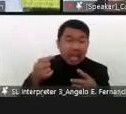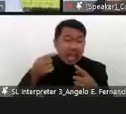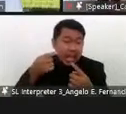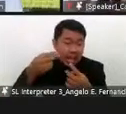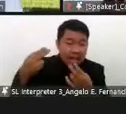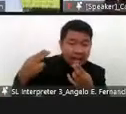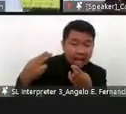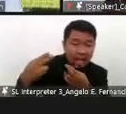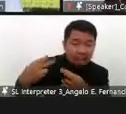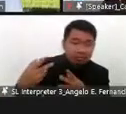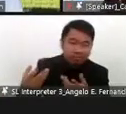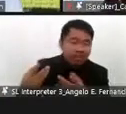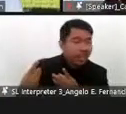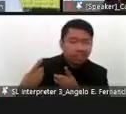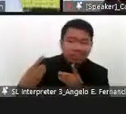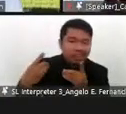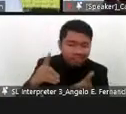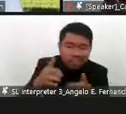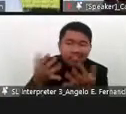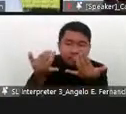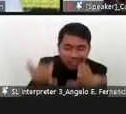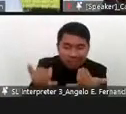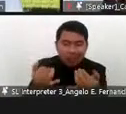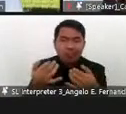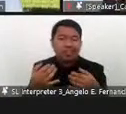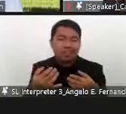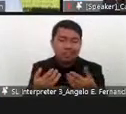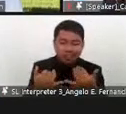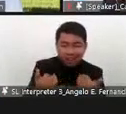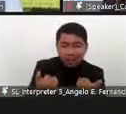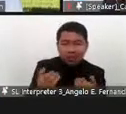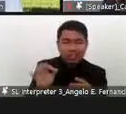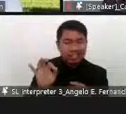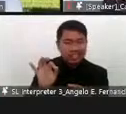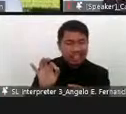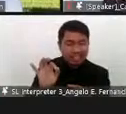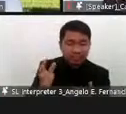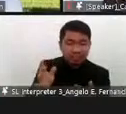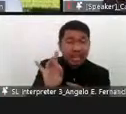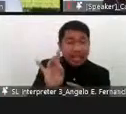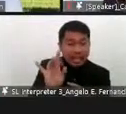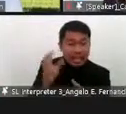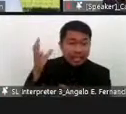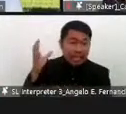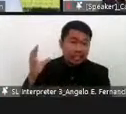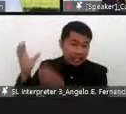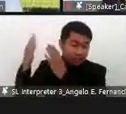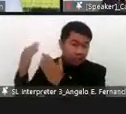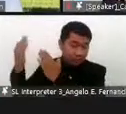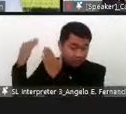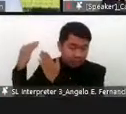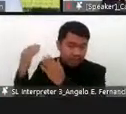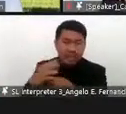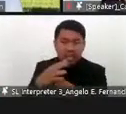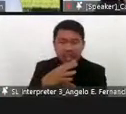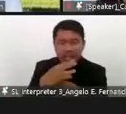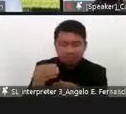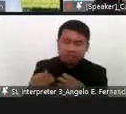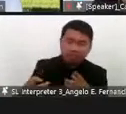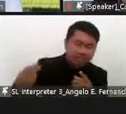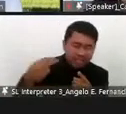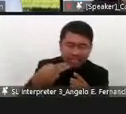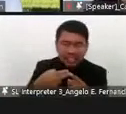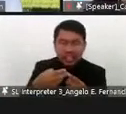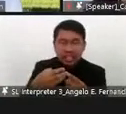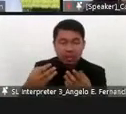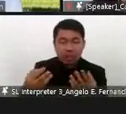uncovered shipwrecks dated from the 8th century, such as the Butuan boats that I mentioned, until the Second World War, where we are